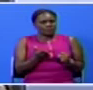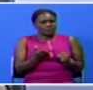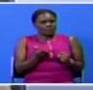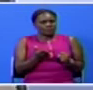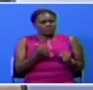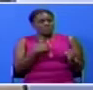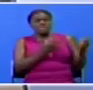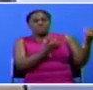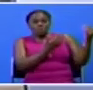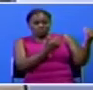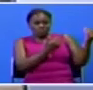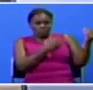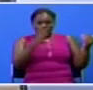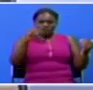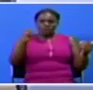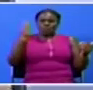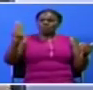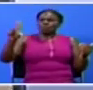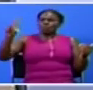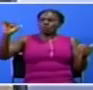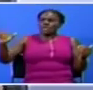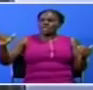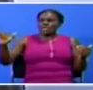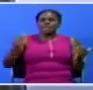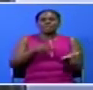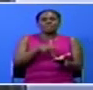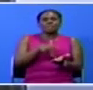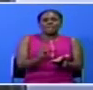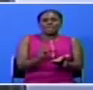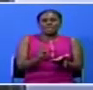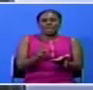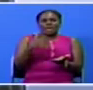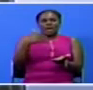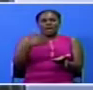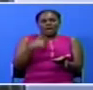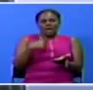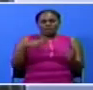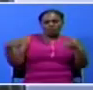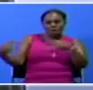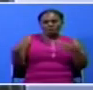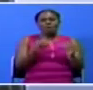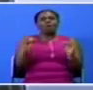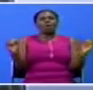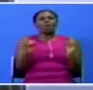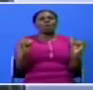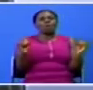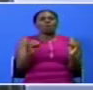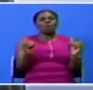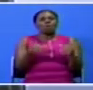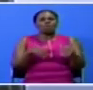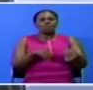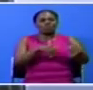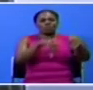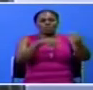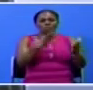I hope Mully is going to pay them so that we'll not have that quarreling thing that of following